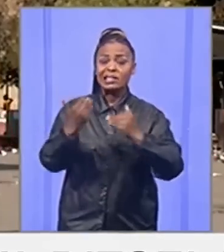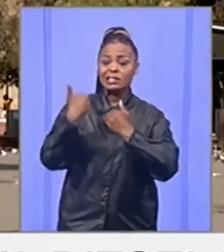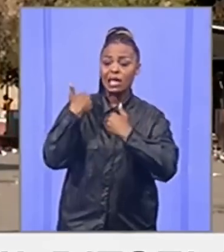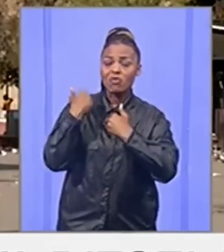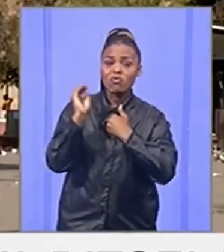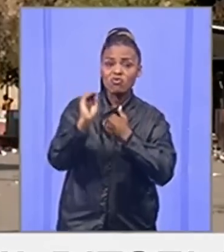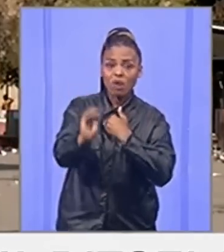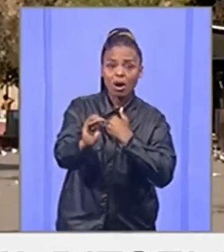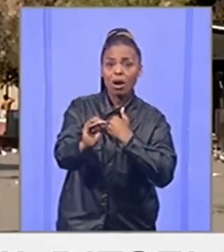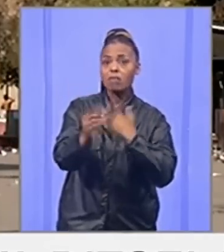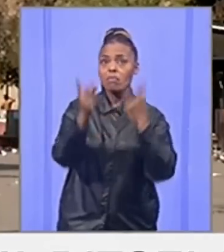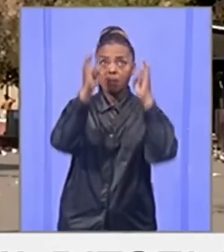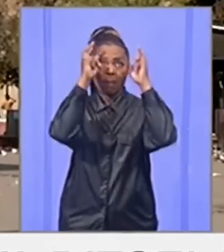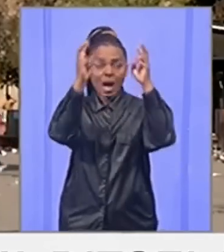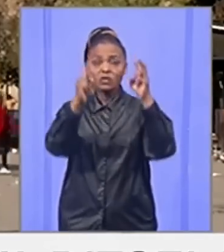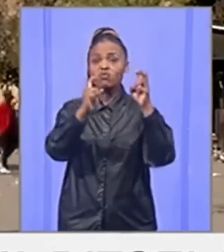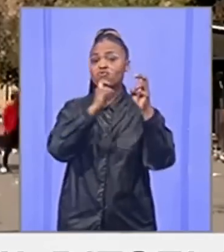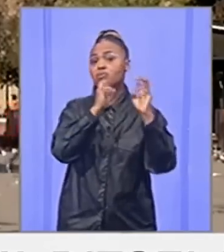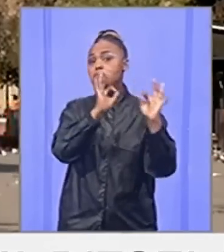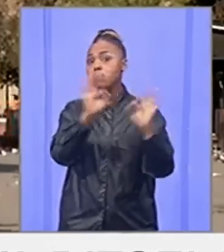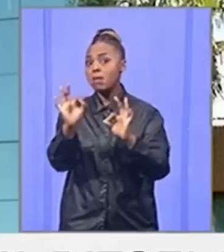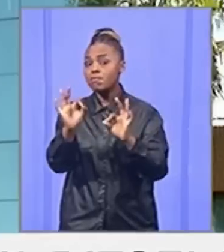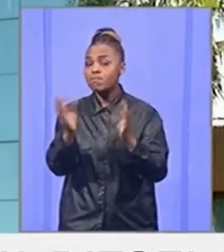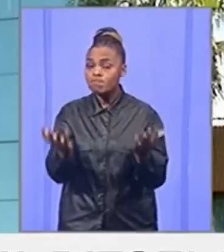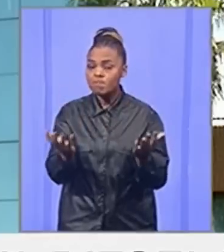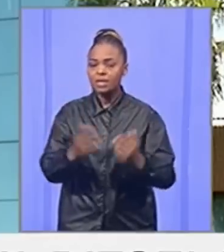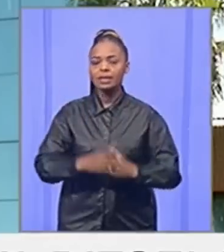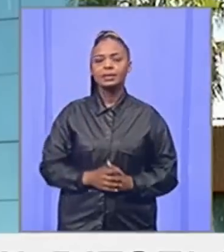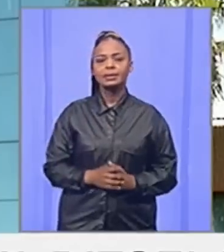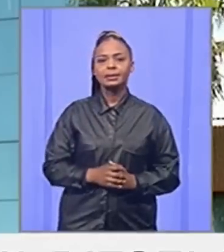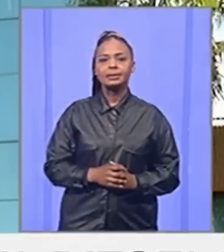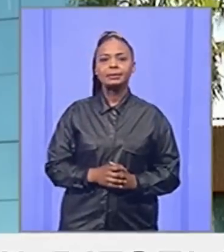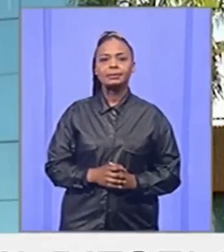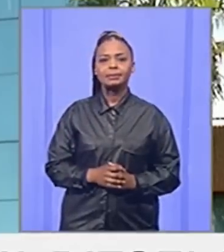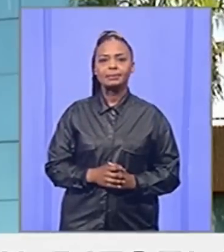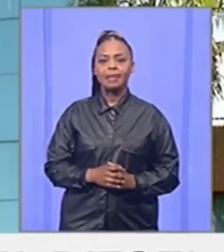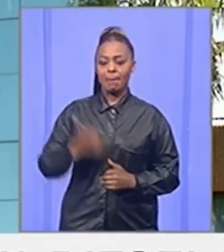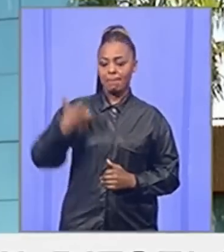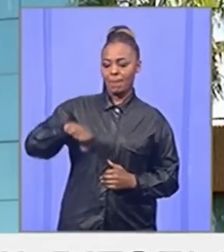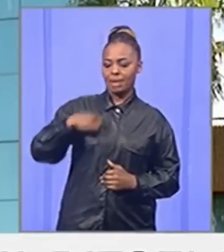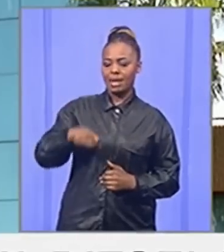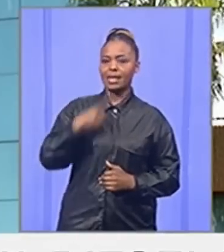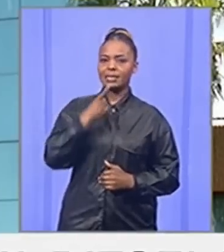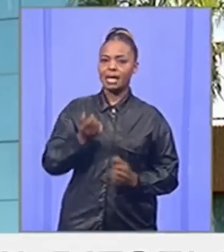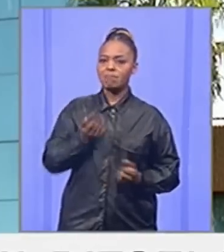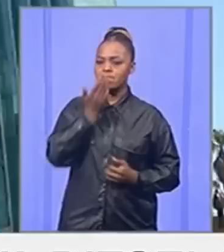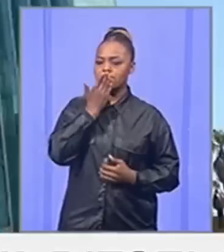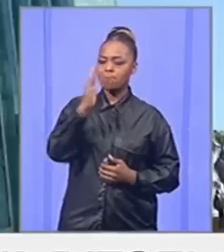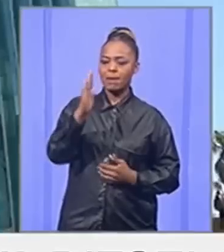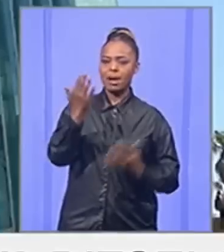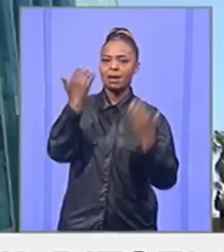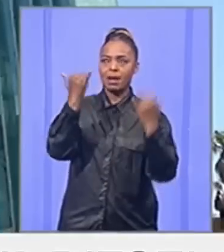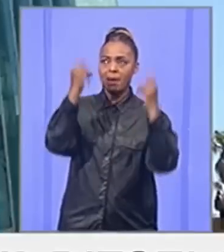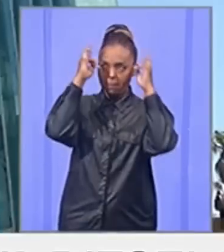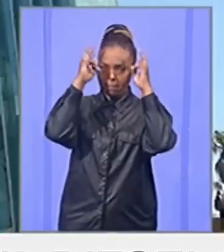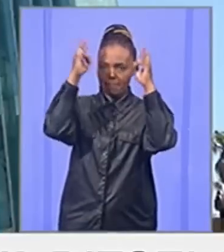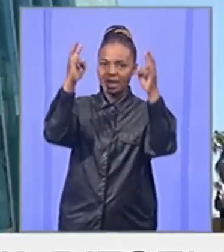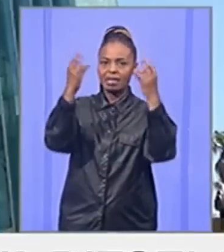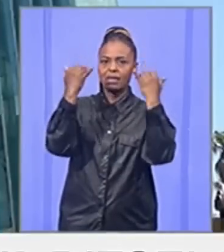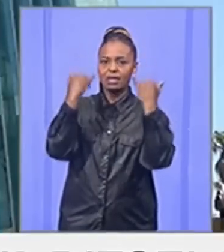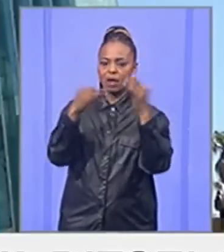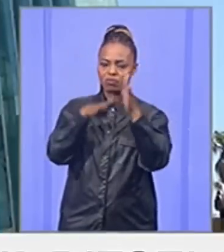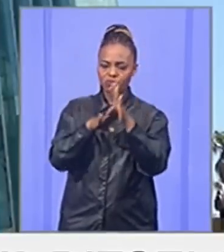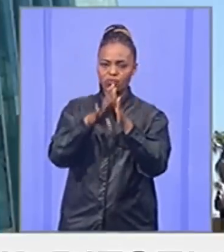hantle hore di besetsa gona di khona tsa smooth. Masepala o re go fana ka dipese go khamphane ya taolo ya dipese ke mathomo maya a go